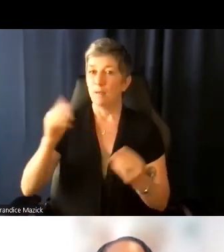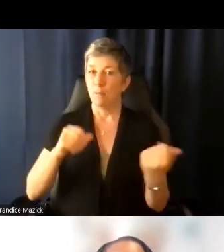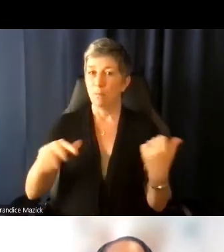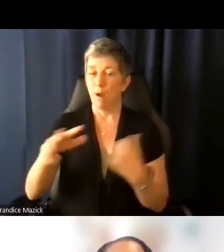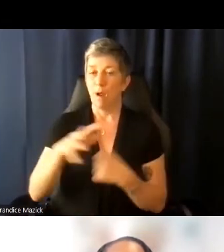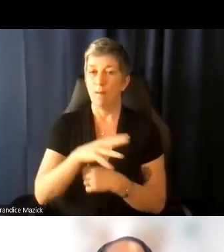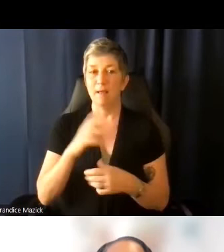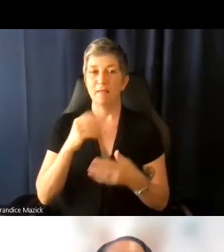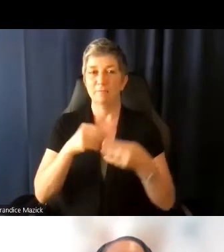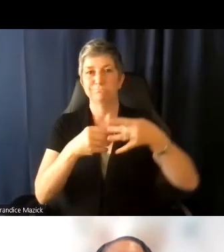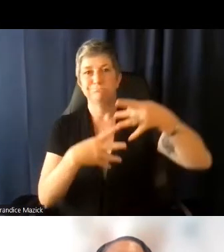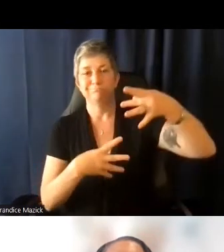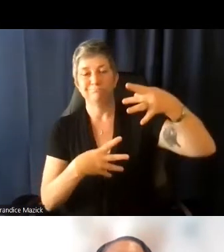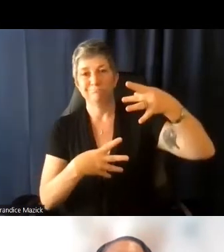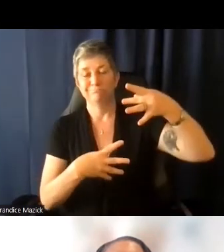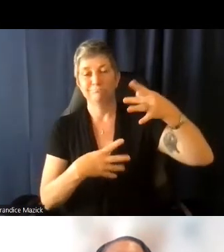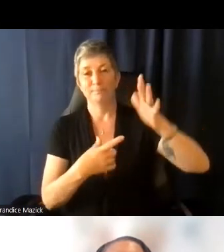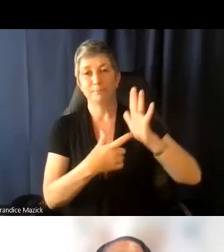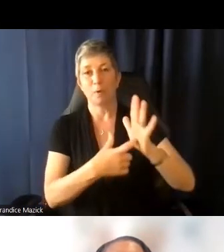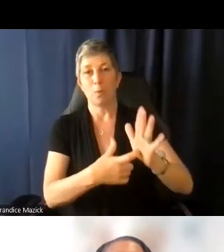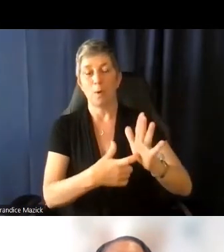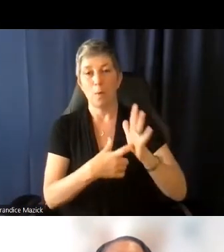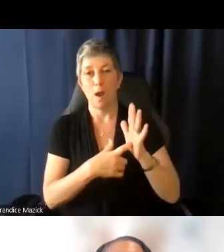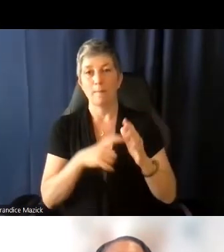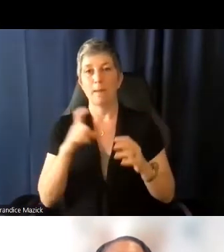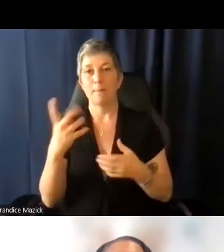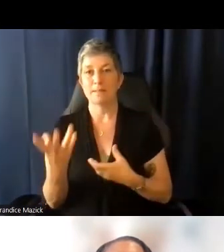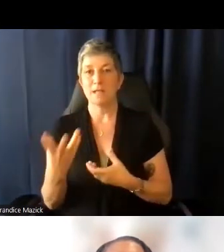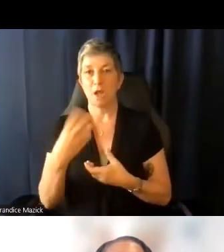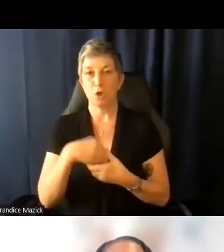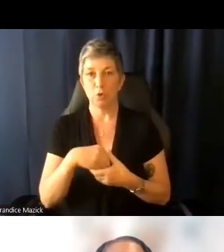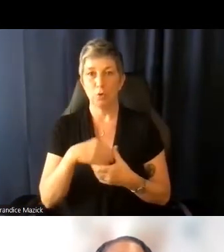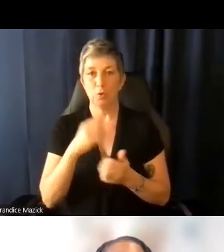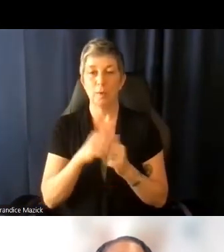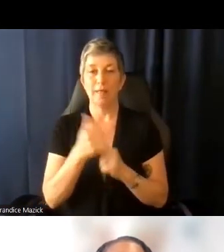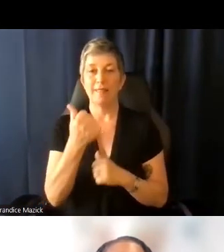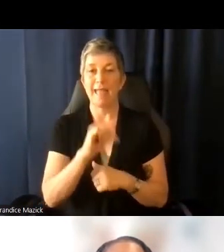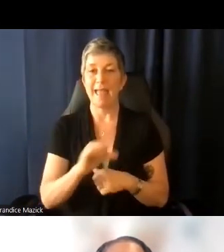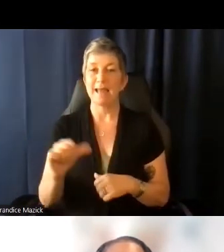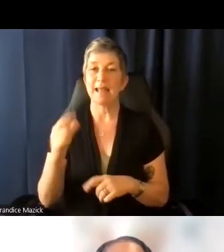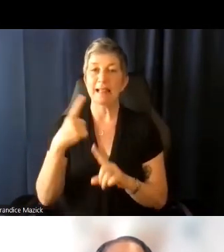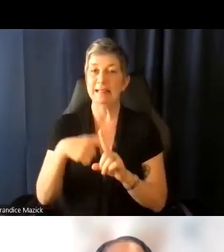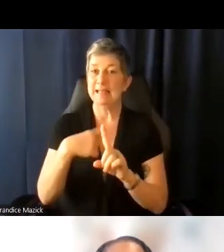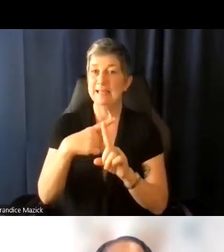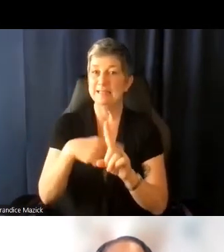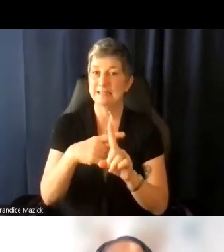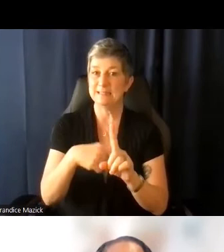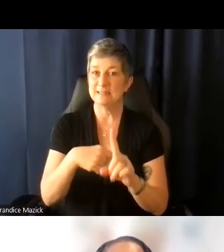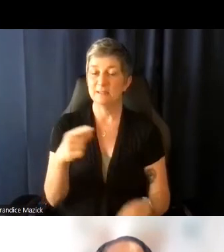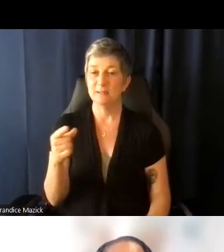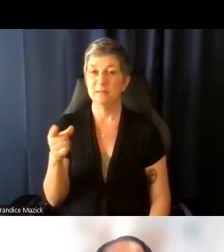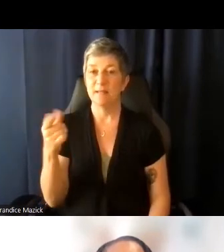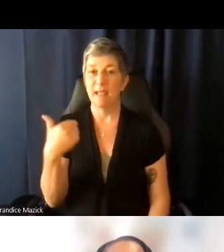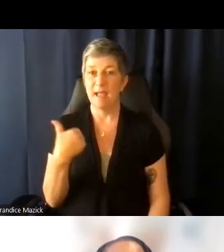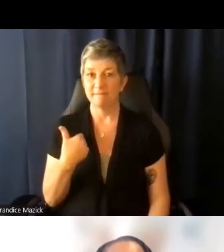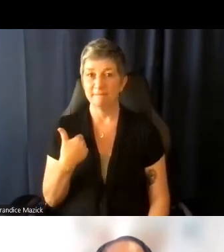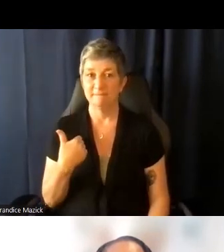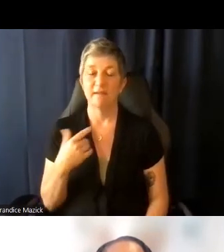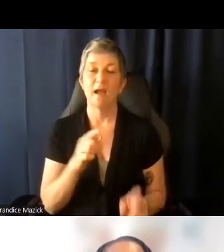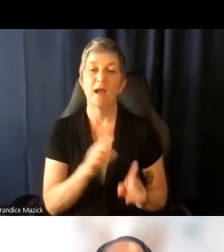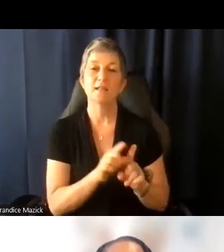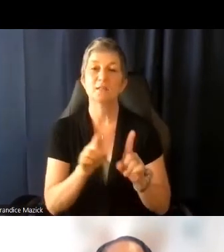are a list of requirements that they have to include in any leases that they have, as well